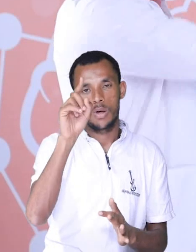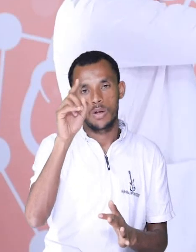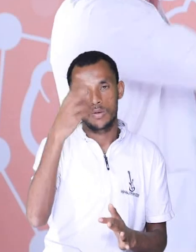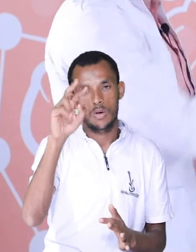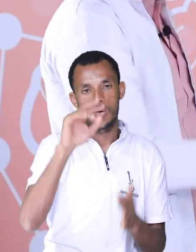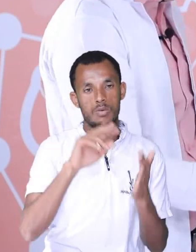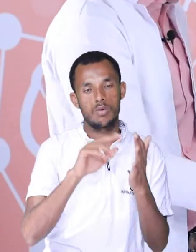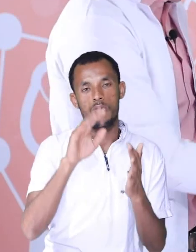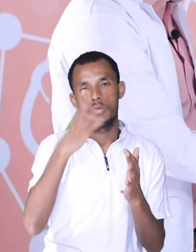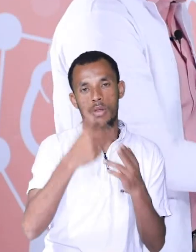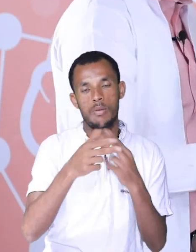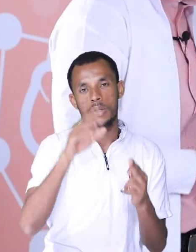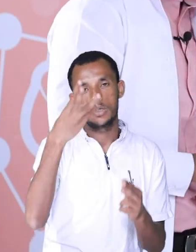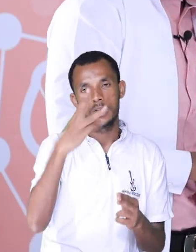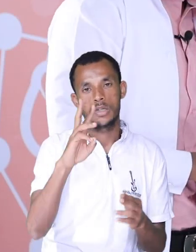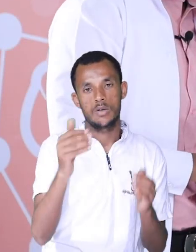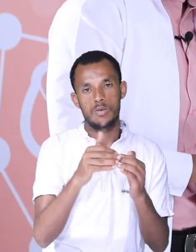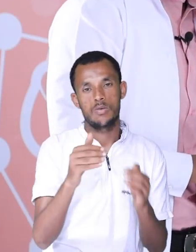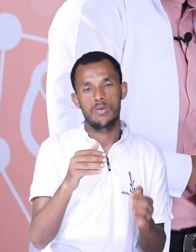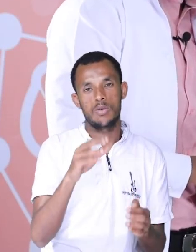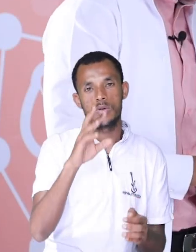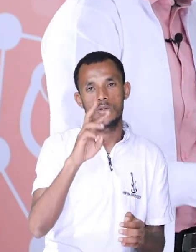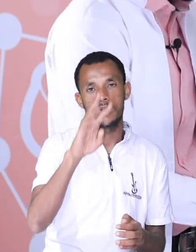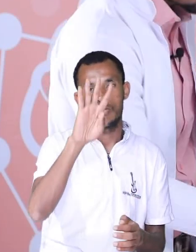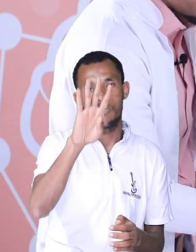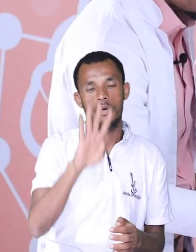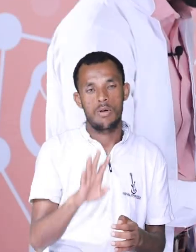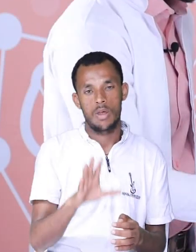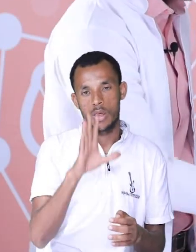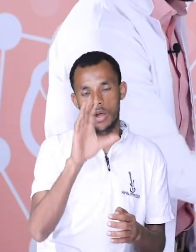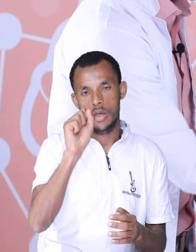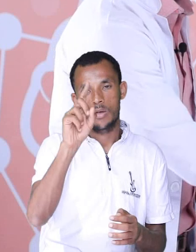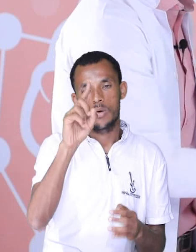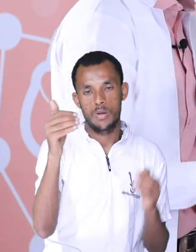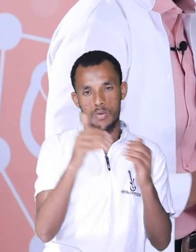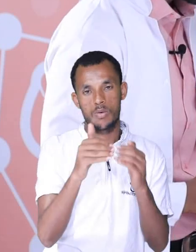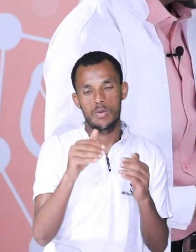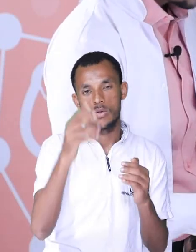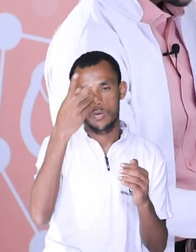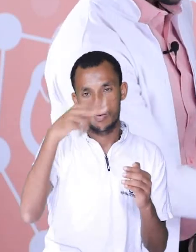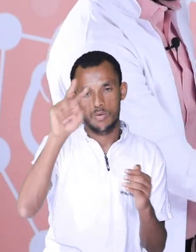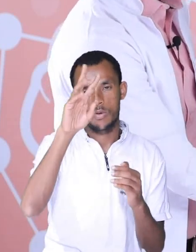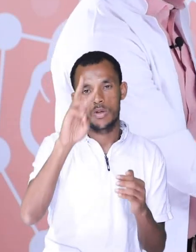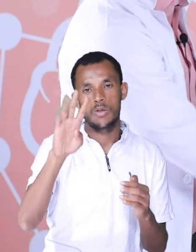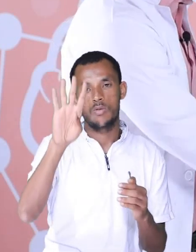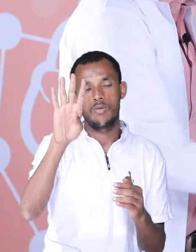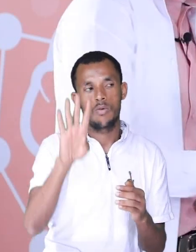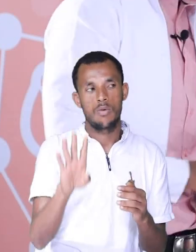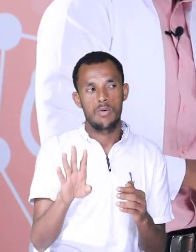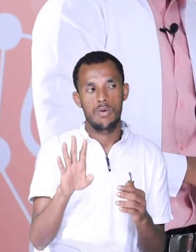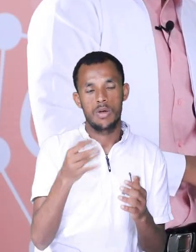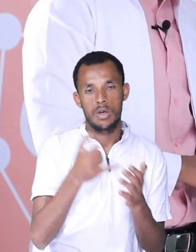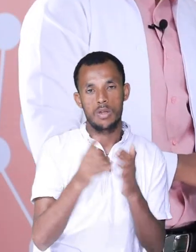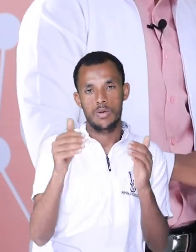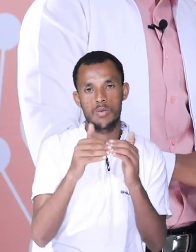to 4 times 16, that is 64. Therefore, S1 is equal to the square root of 64, that